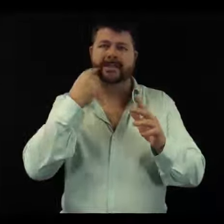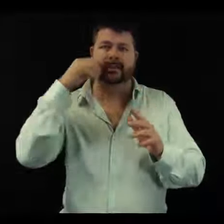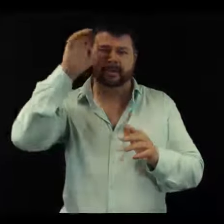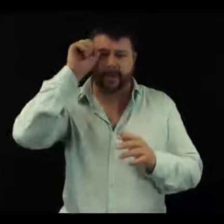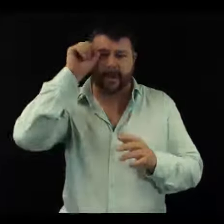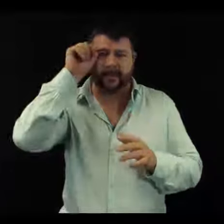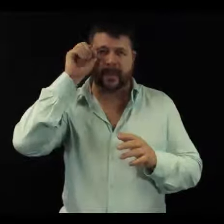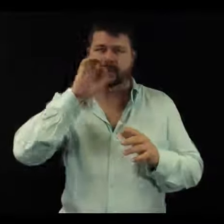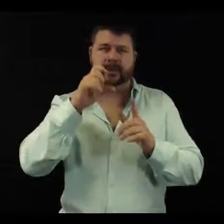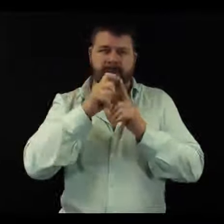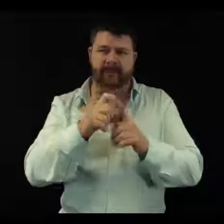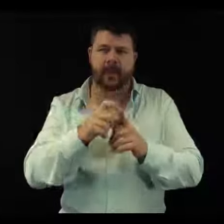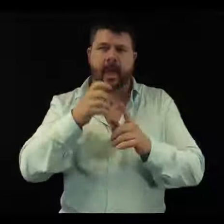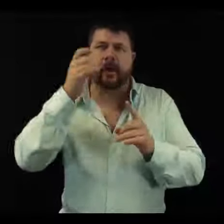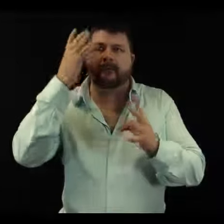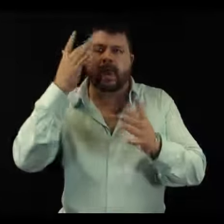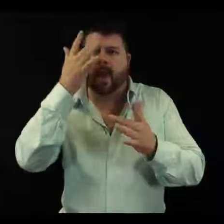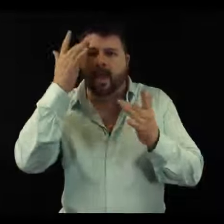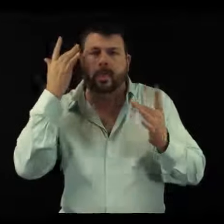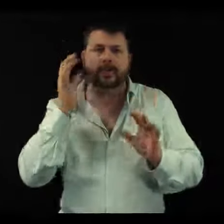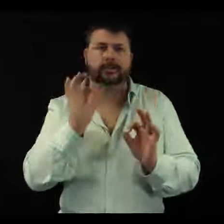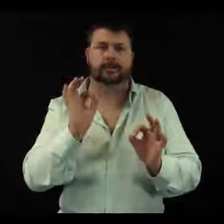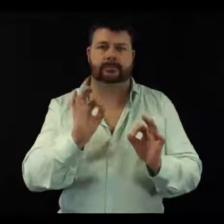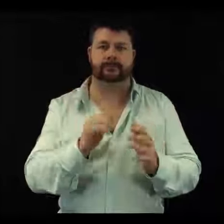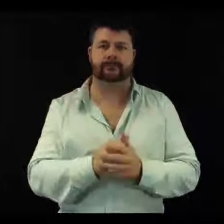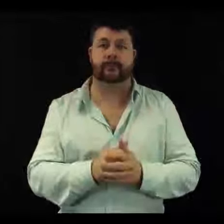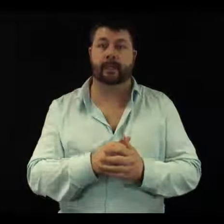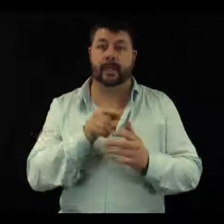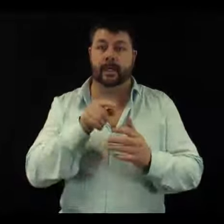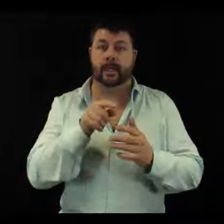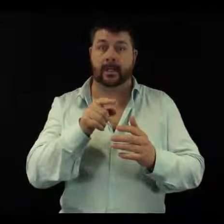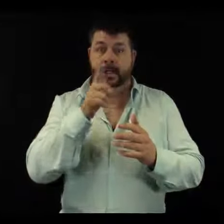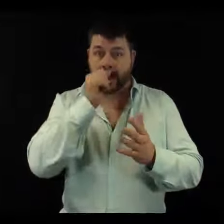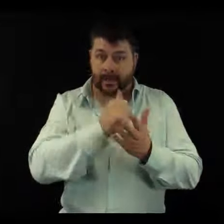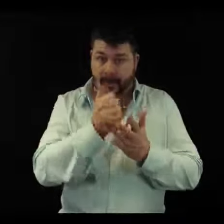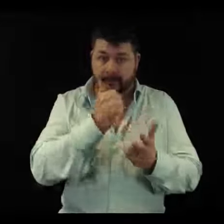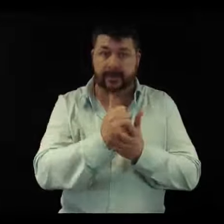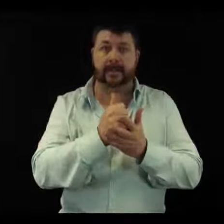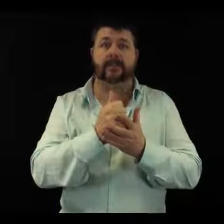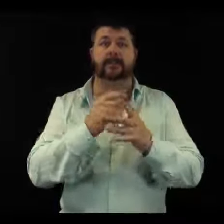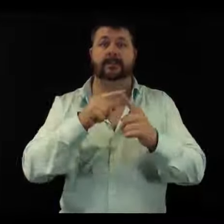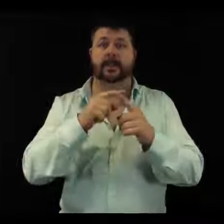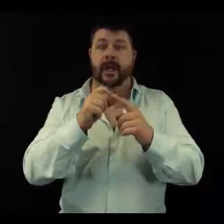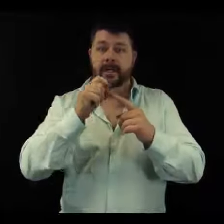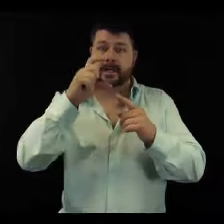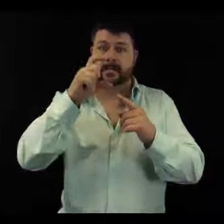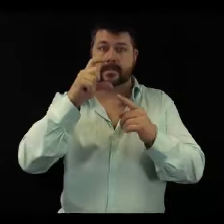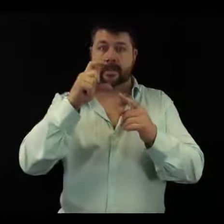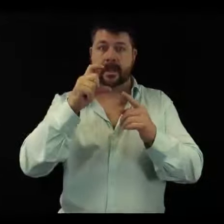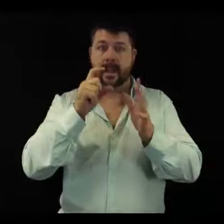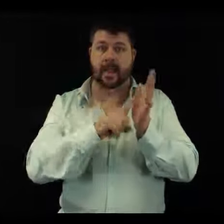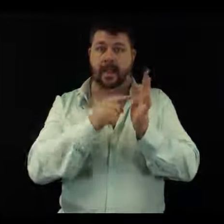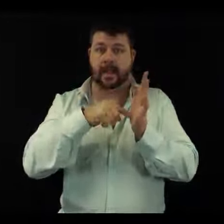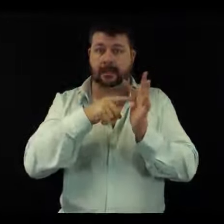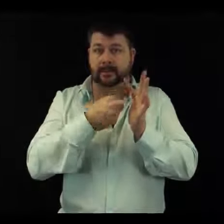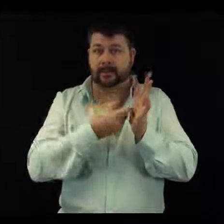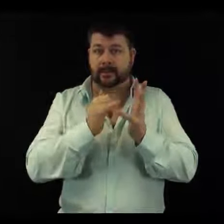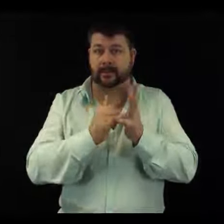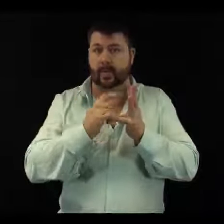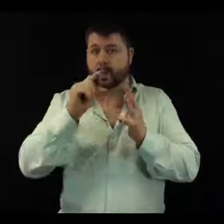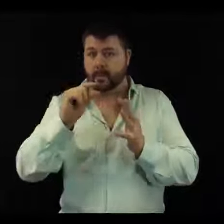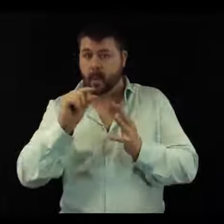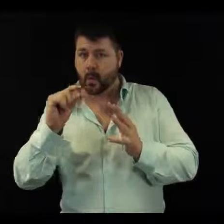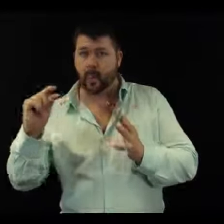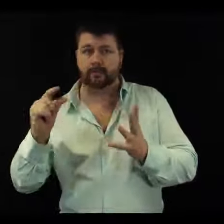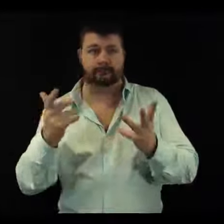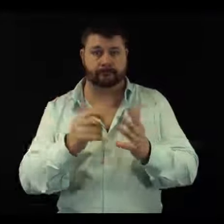least 8 characters that you will remember. Try not pick anything that would appear in the dictionary for your password. There are some